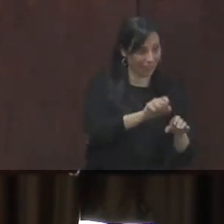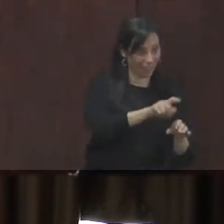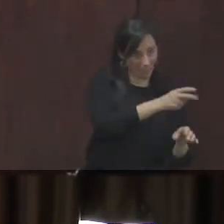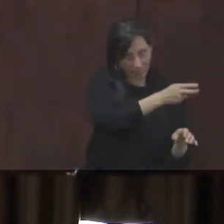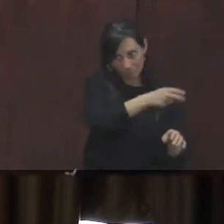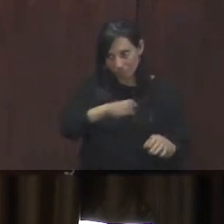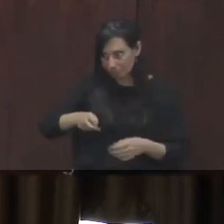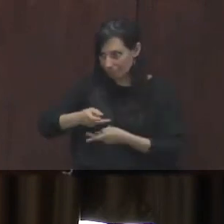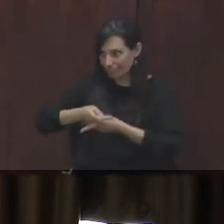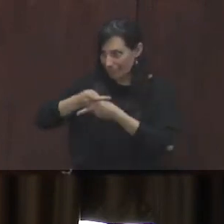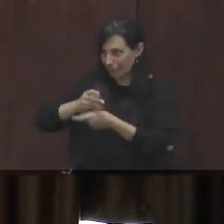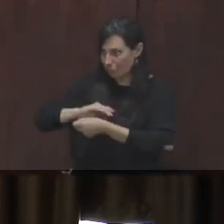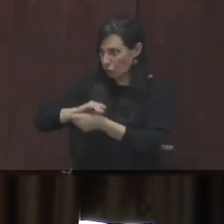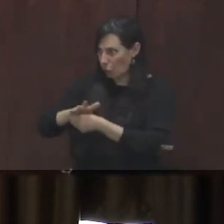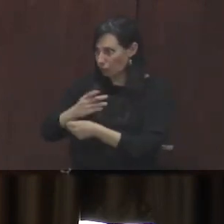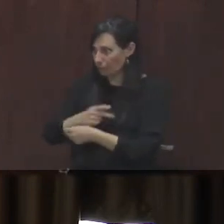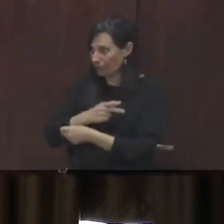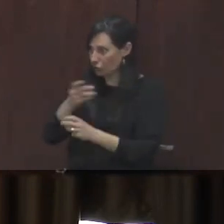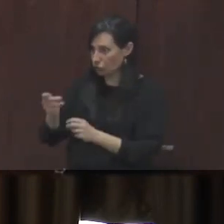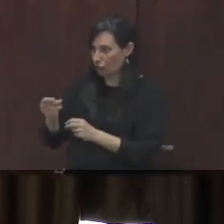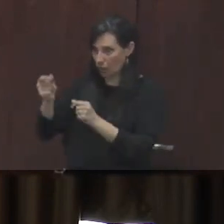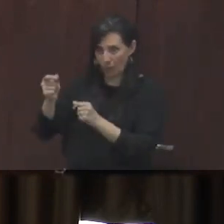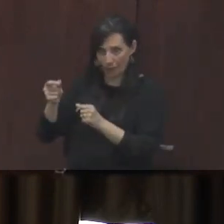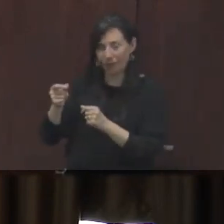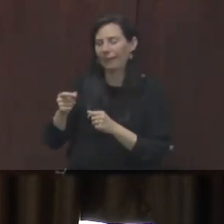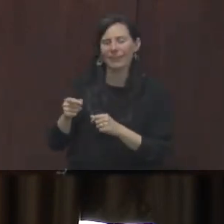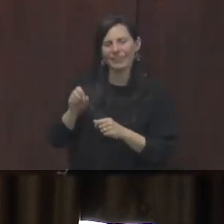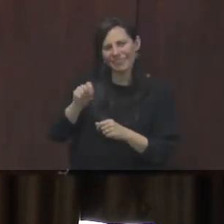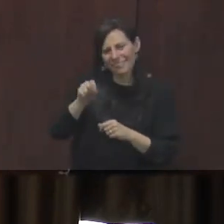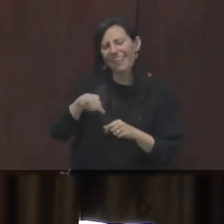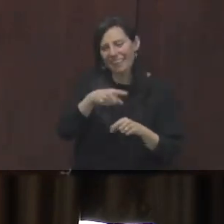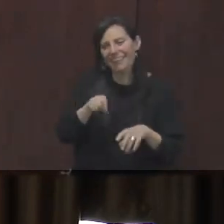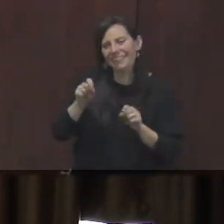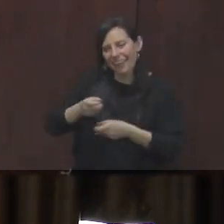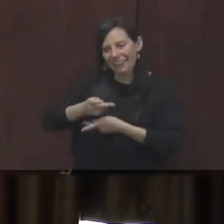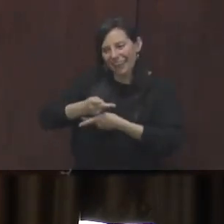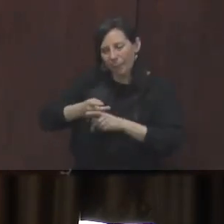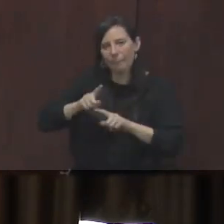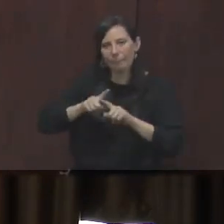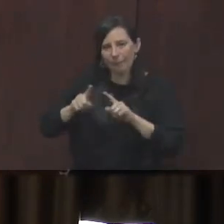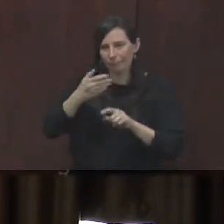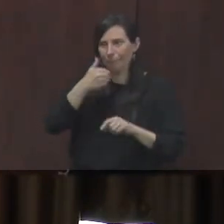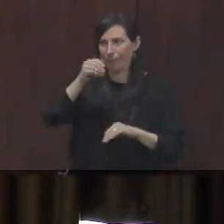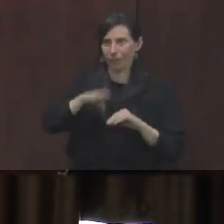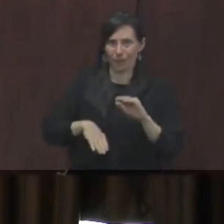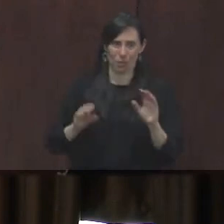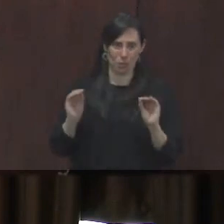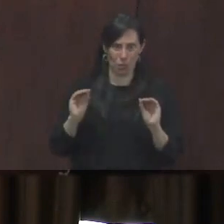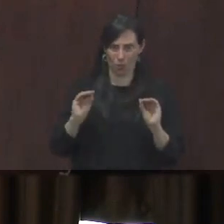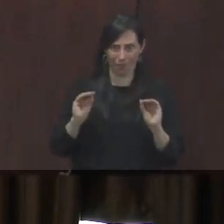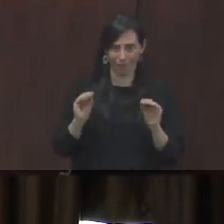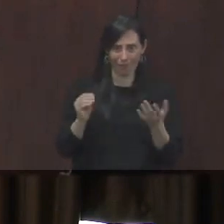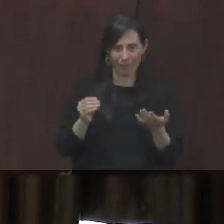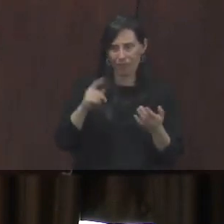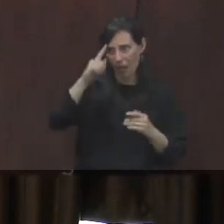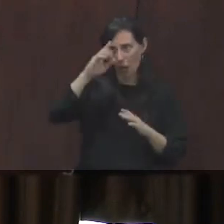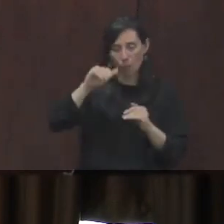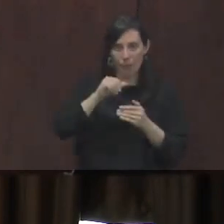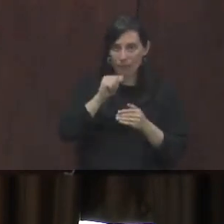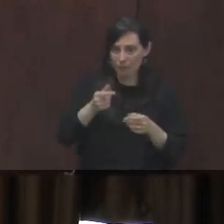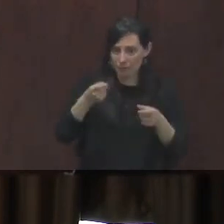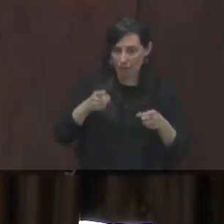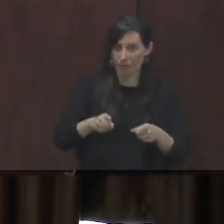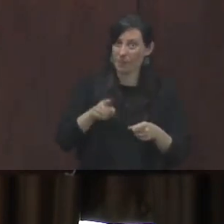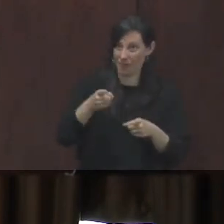necessarily. Nonetheless, they're better than no one, right? And I hope we don't get to that situation, which was what was going on in New York City